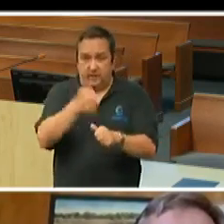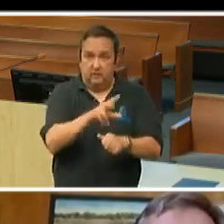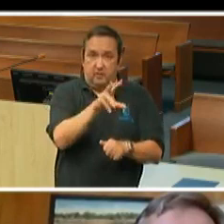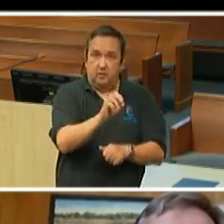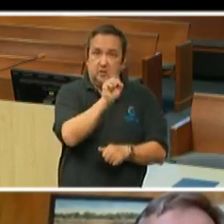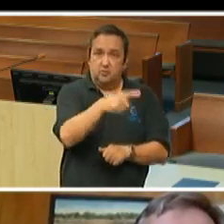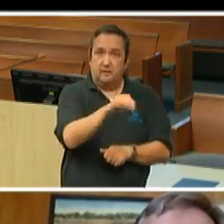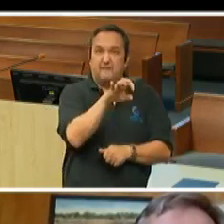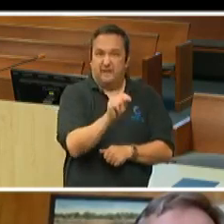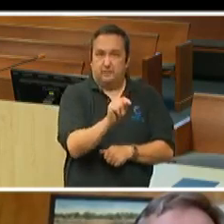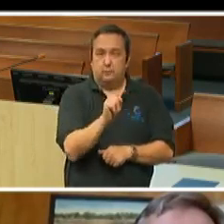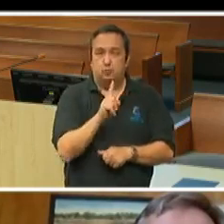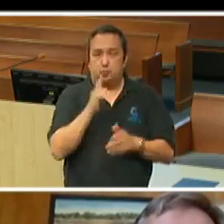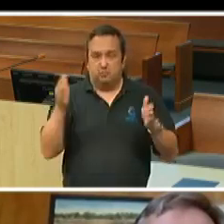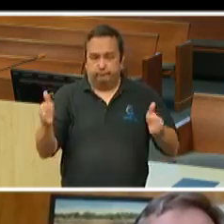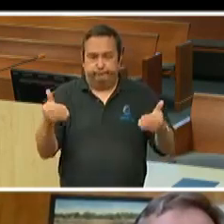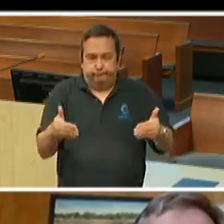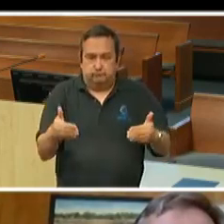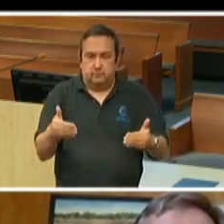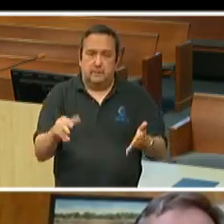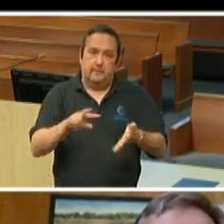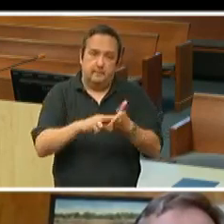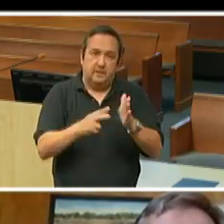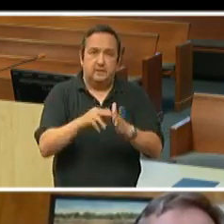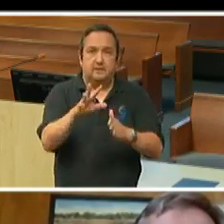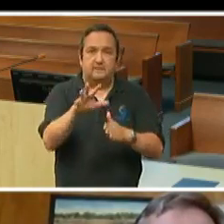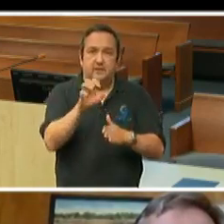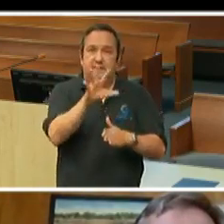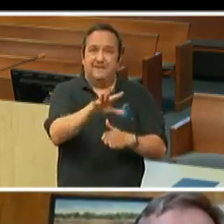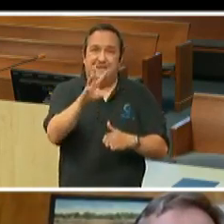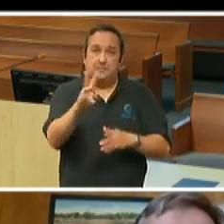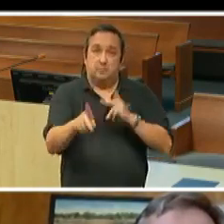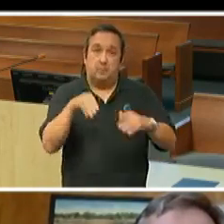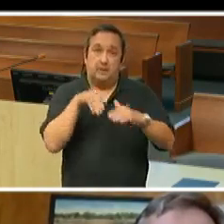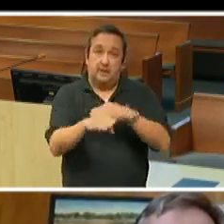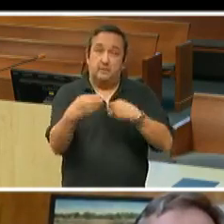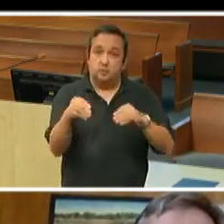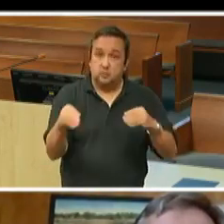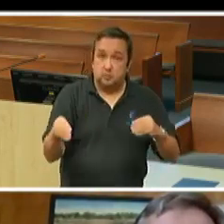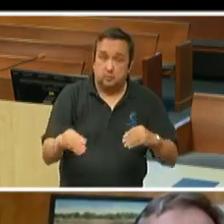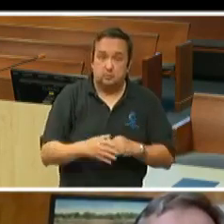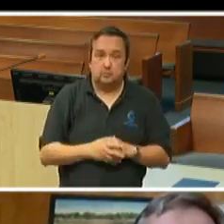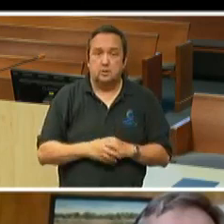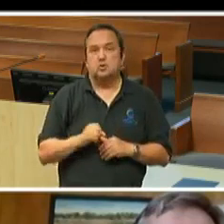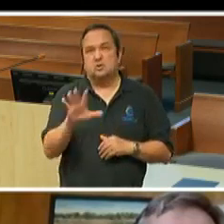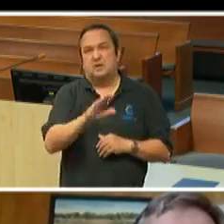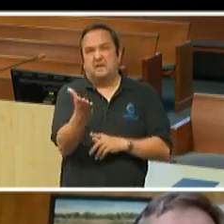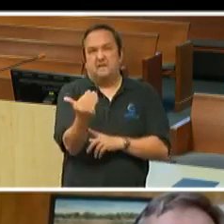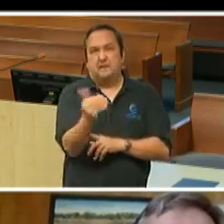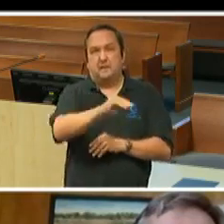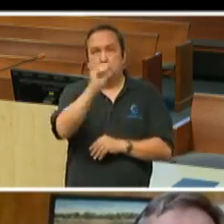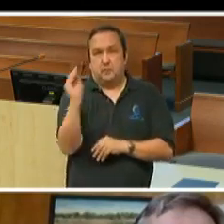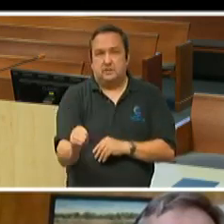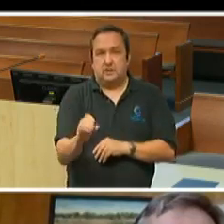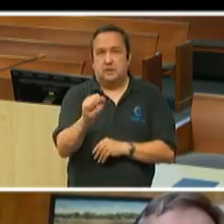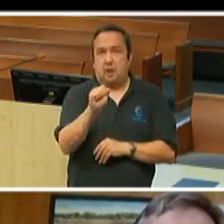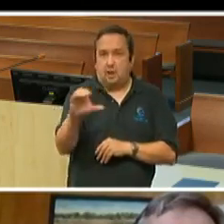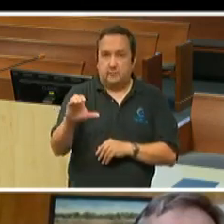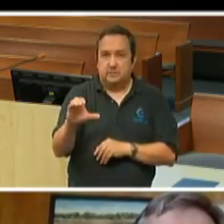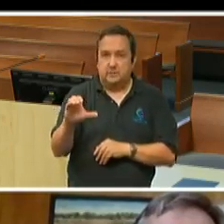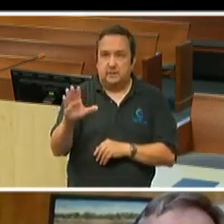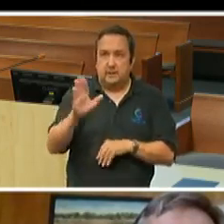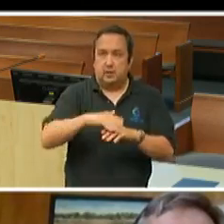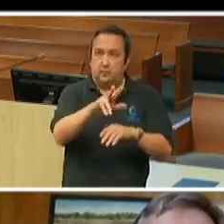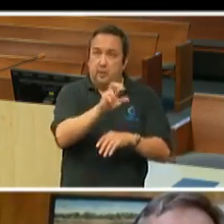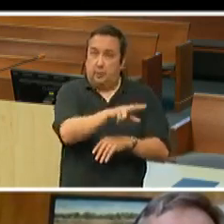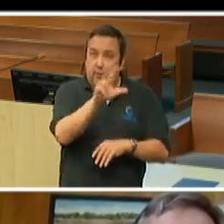1 person per 30 square feet, you actually can fit 666 people in that store. So 50% of occupancy is 333